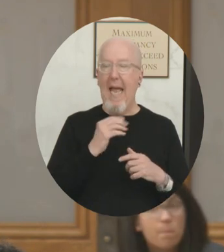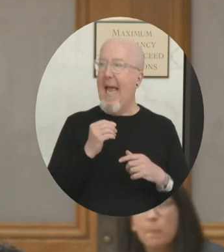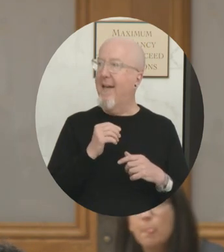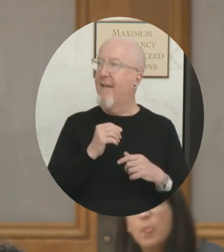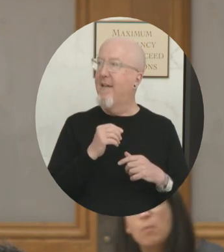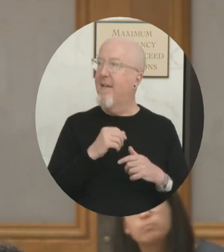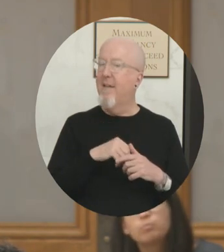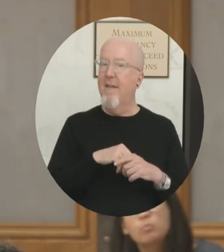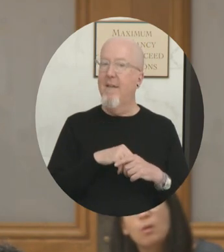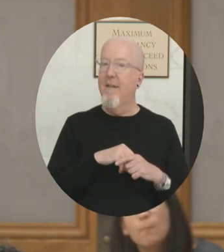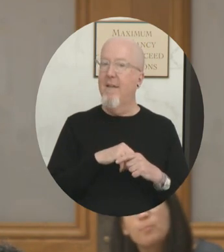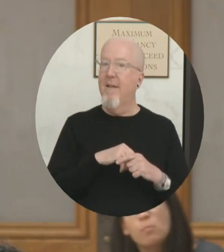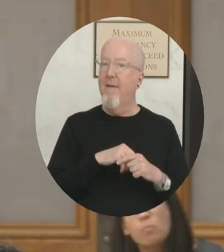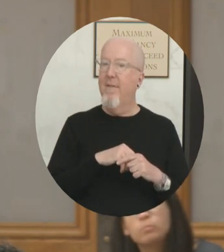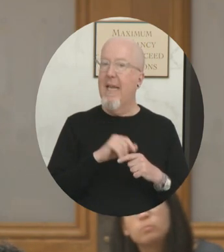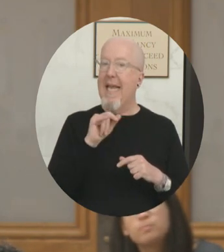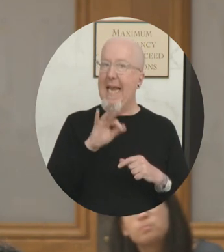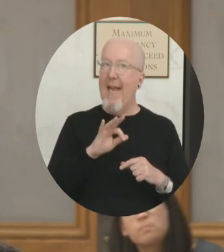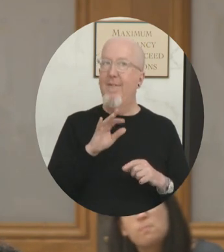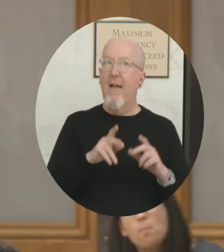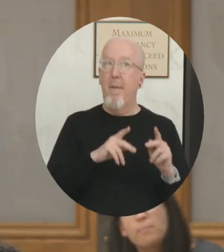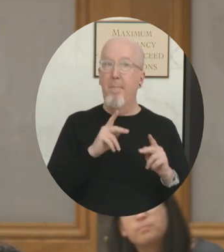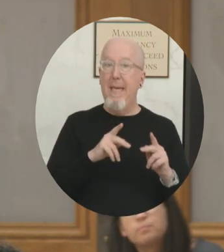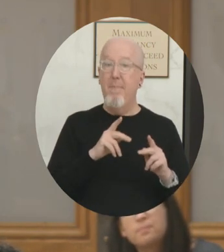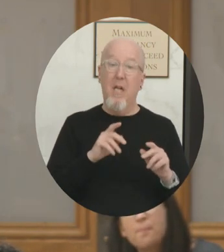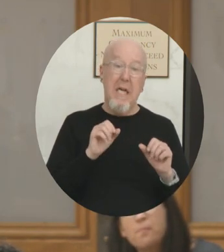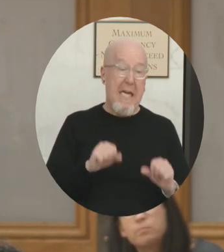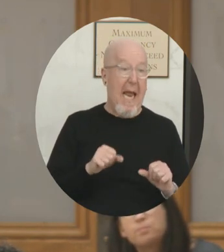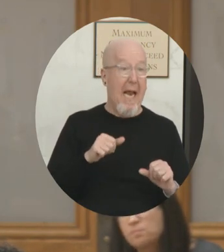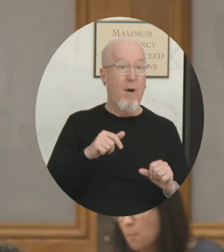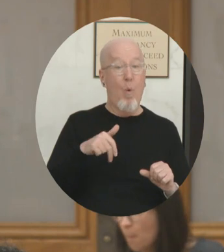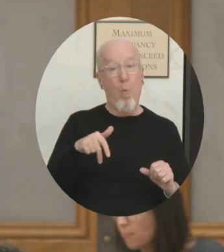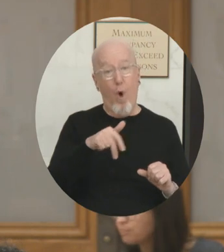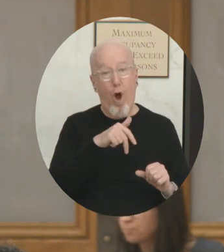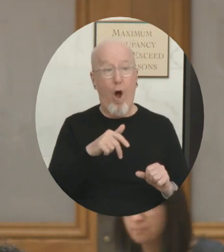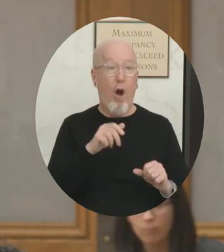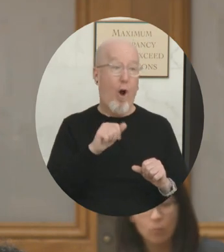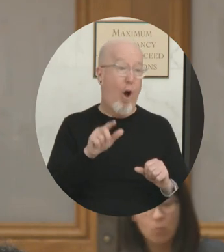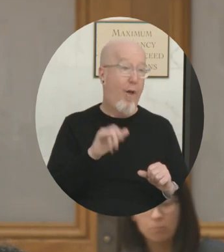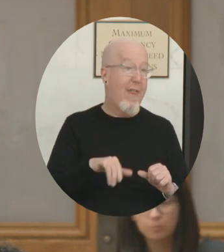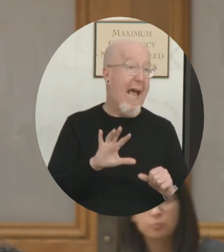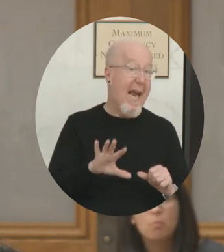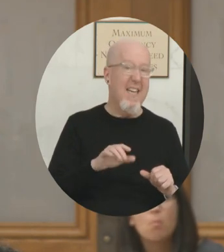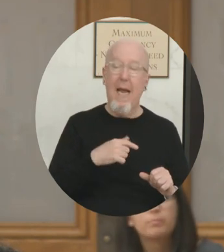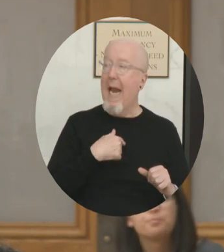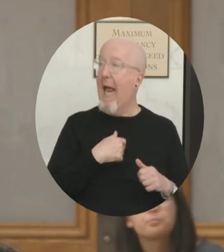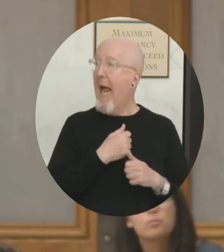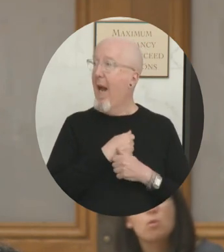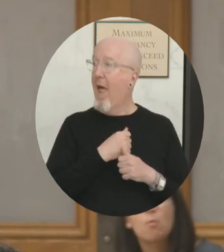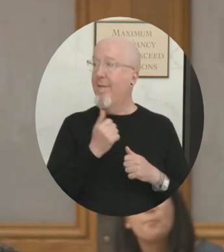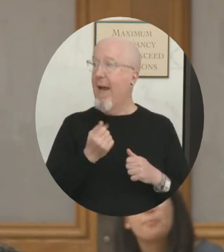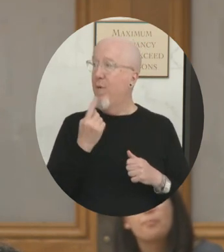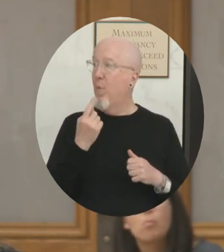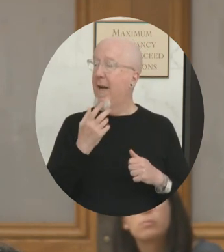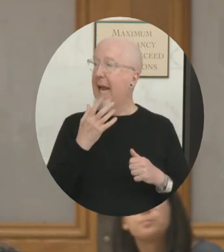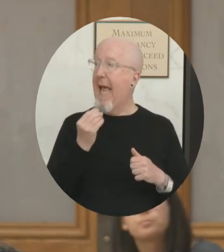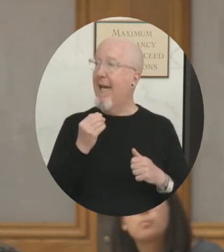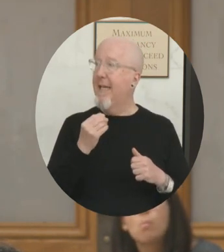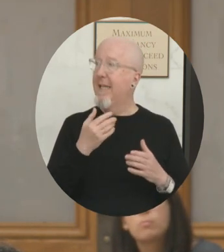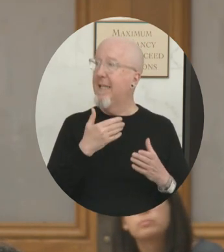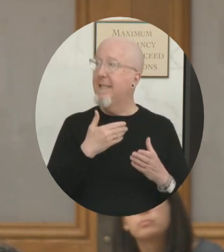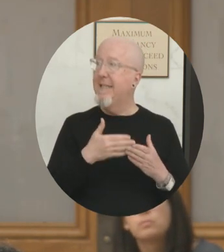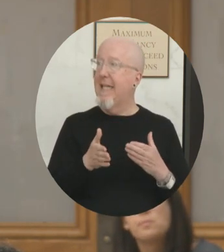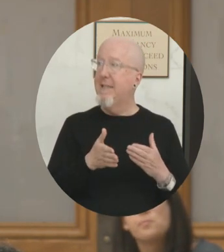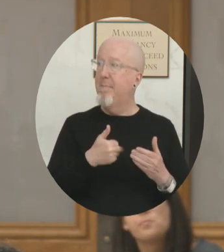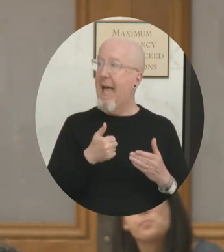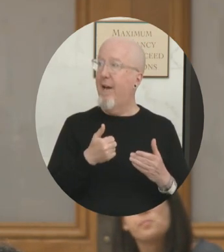help the people can walk and all that. And I love everyone. And it doesn't matter